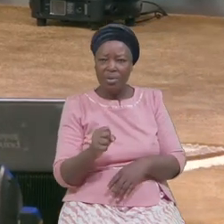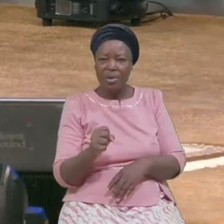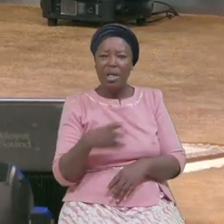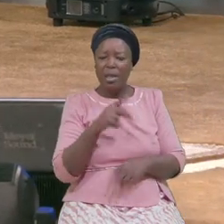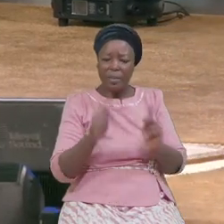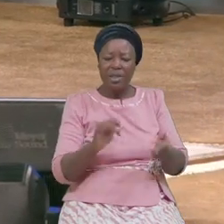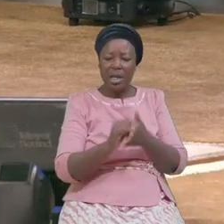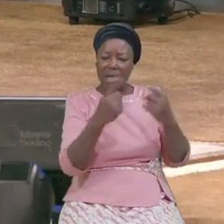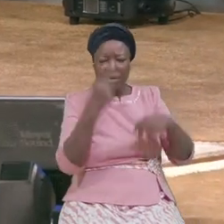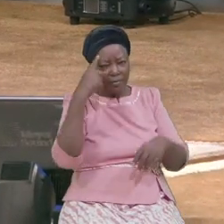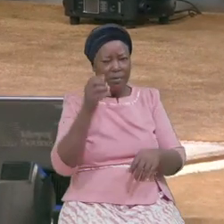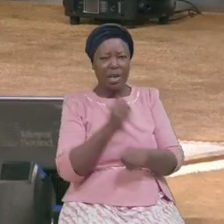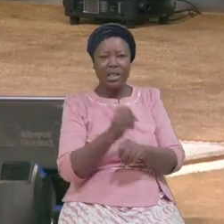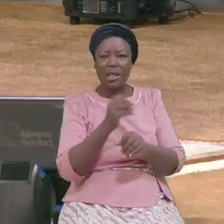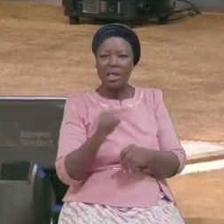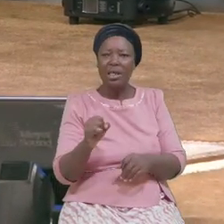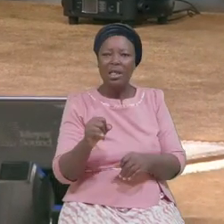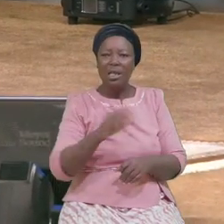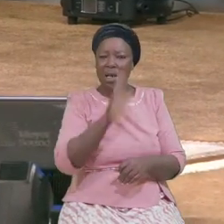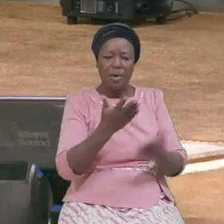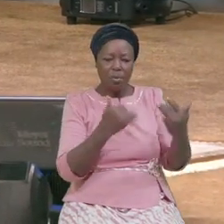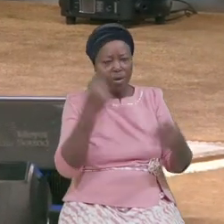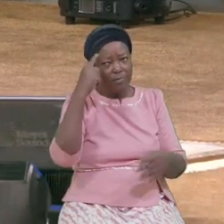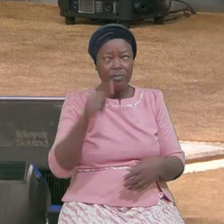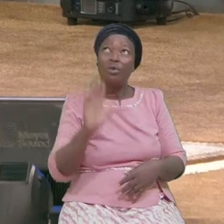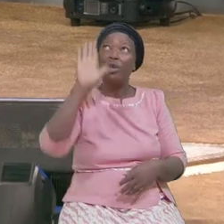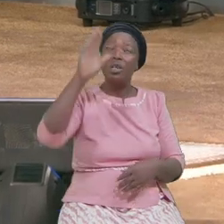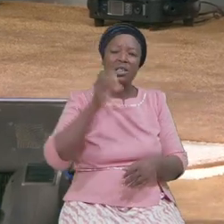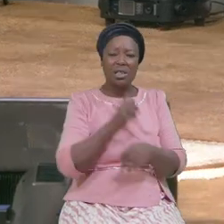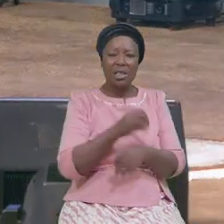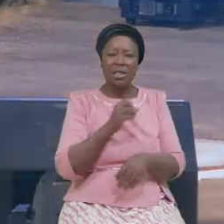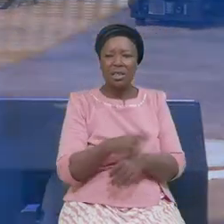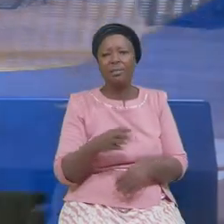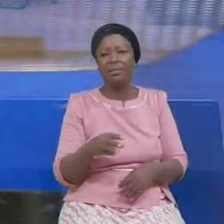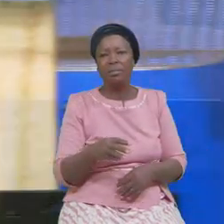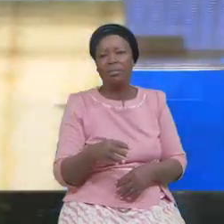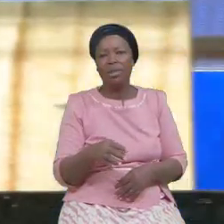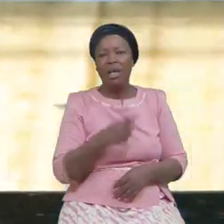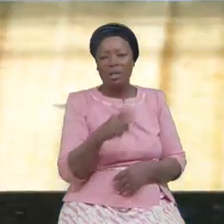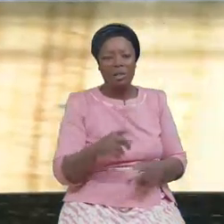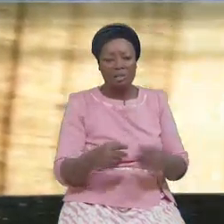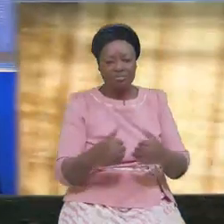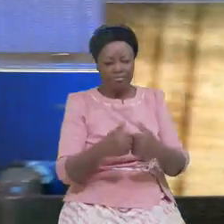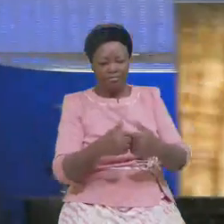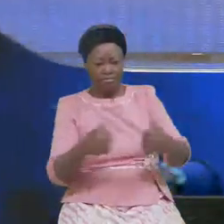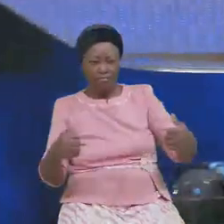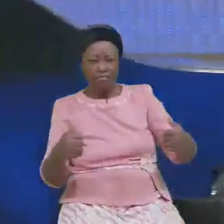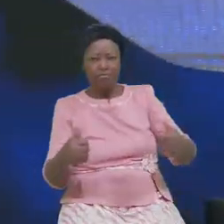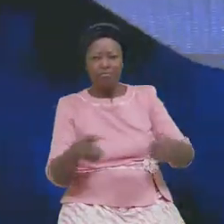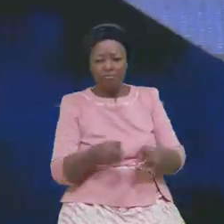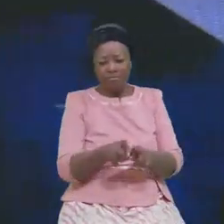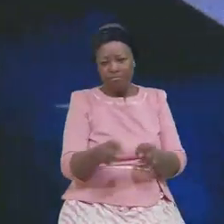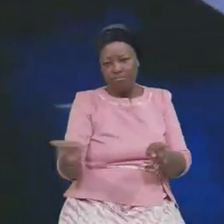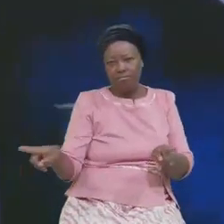counselors, they do not wait for his counsel. They deviated and derailed and